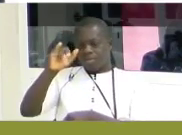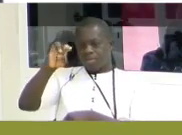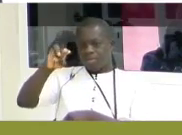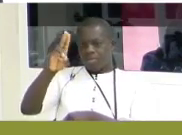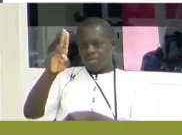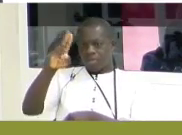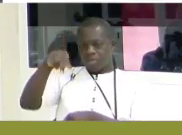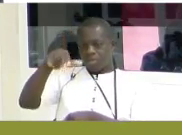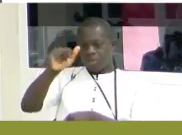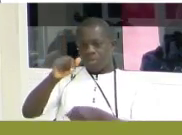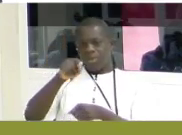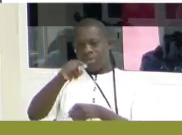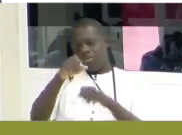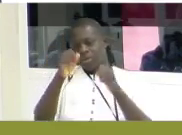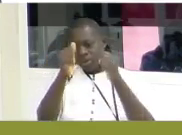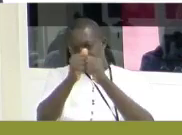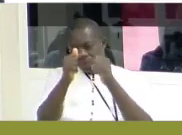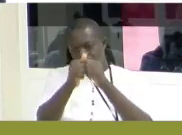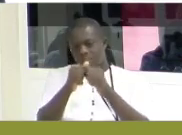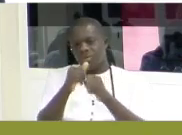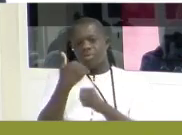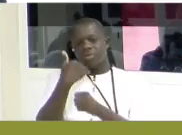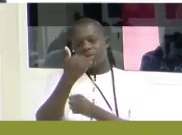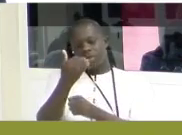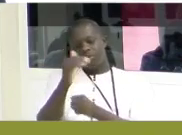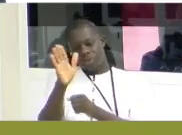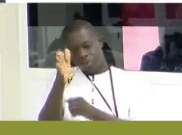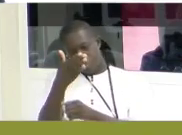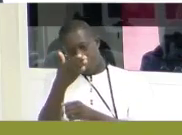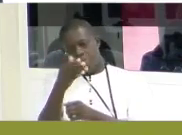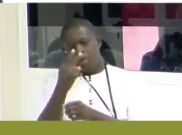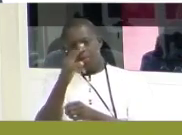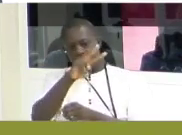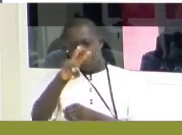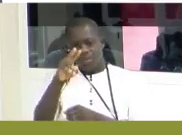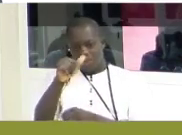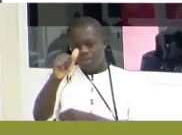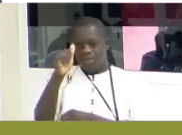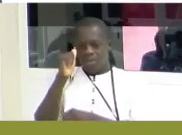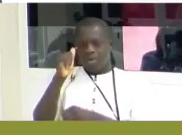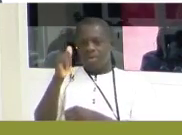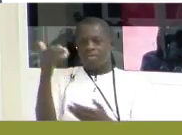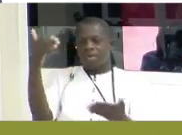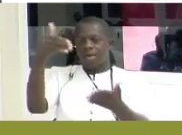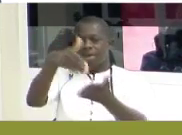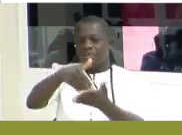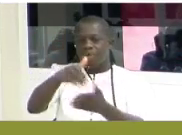So that Saturday, I said, let me pass by to see whether she's back. Immediately I got to her gate,